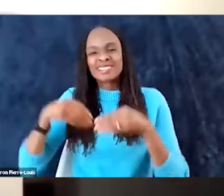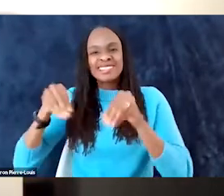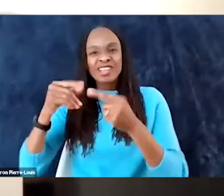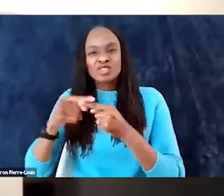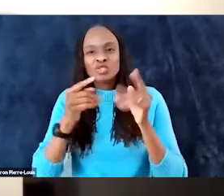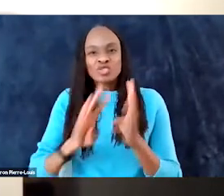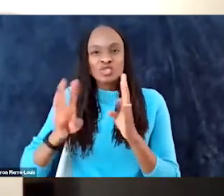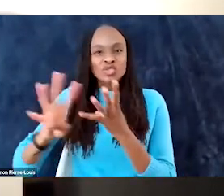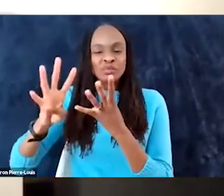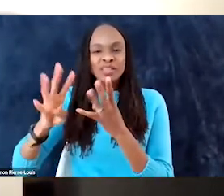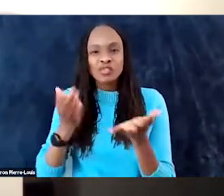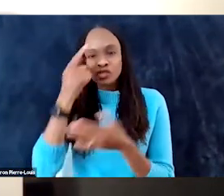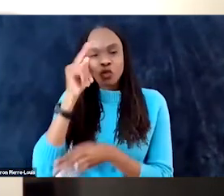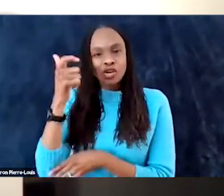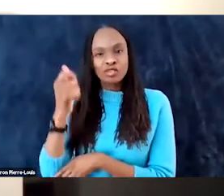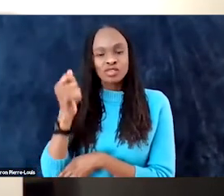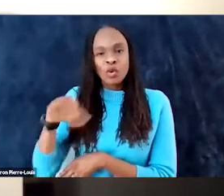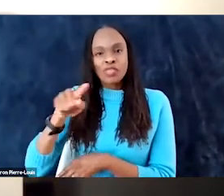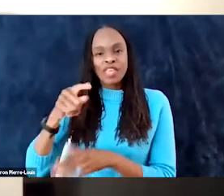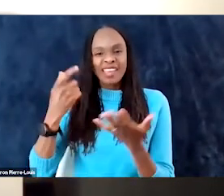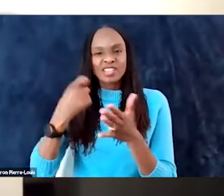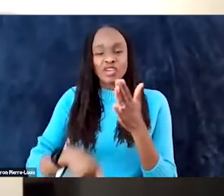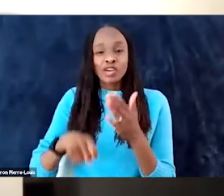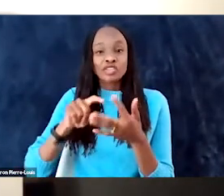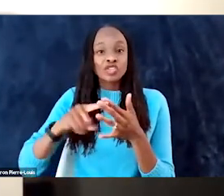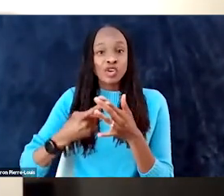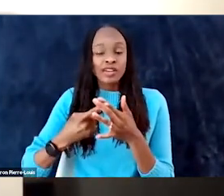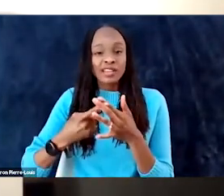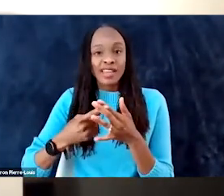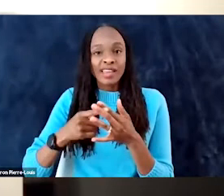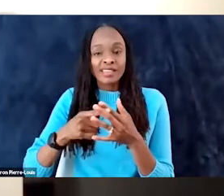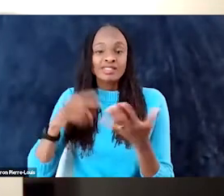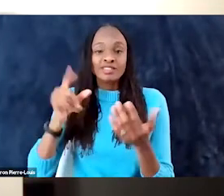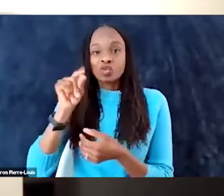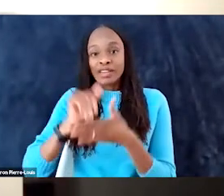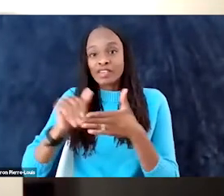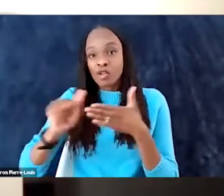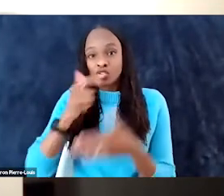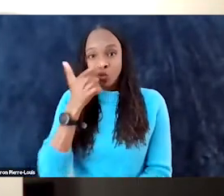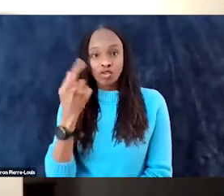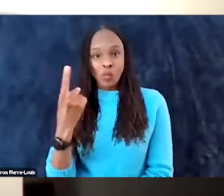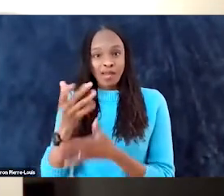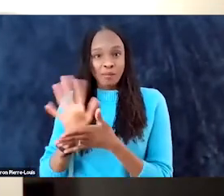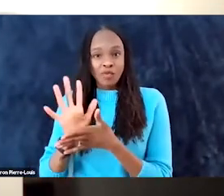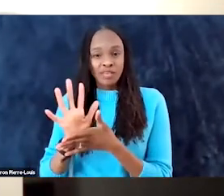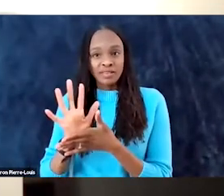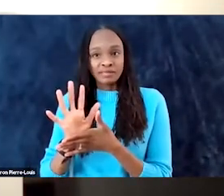for the subscription. So they charged starting at $20 just to watch the one movie, sort